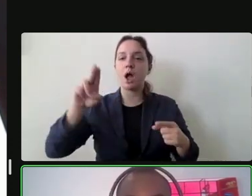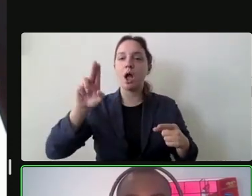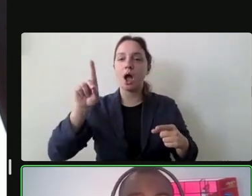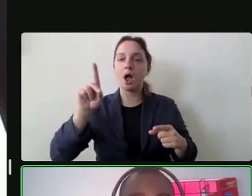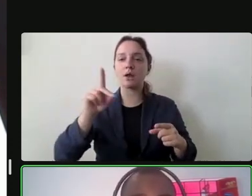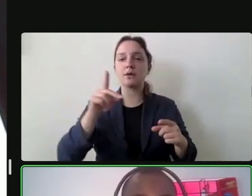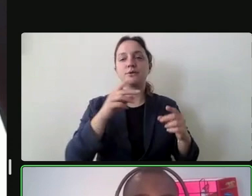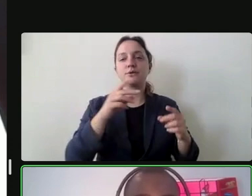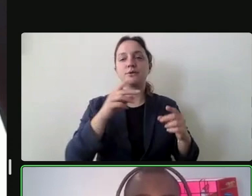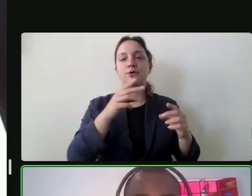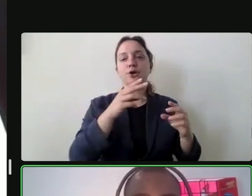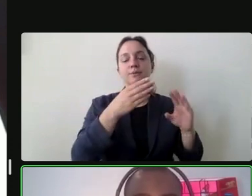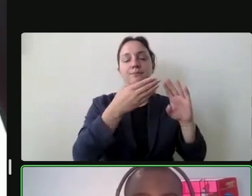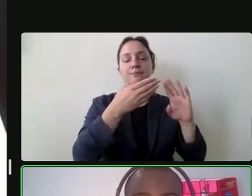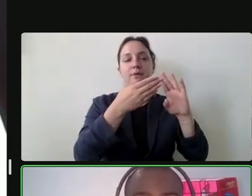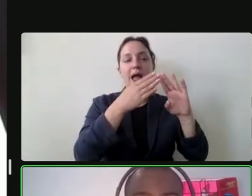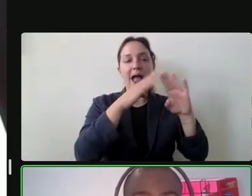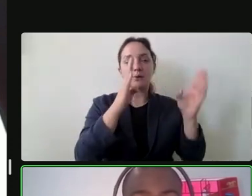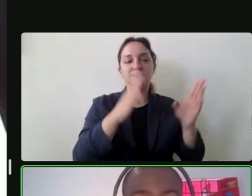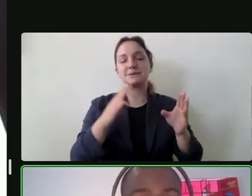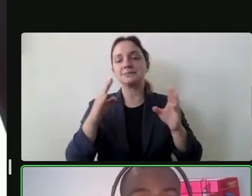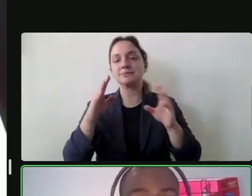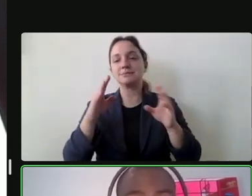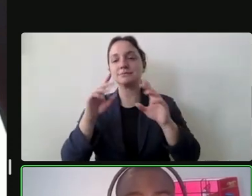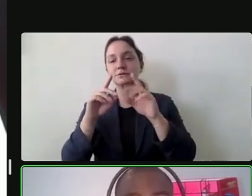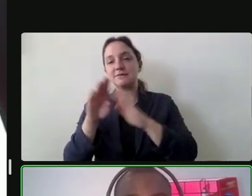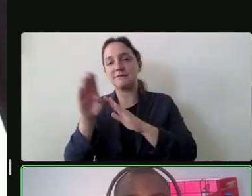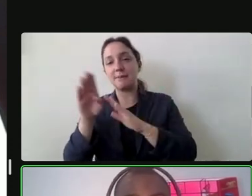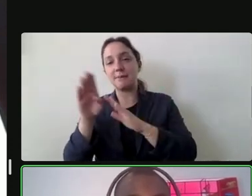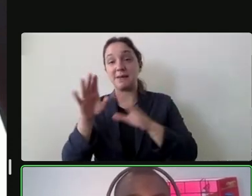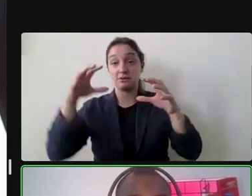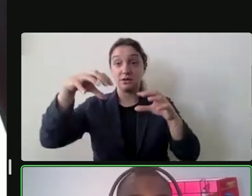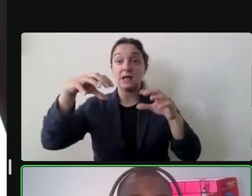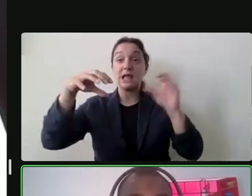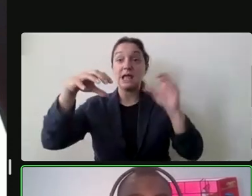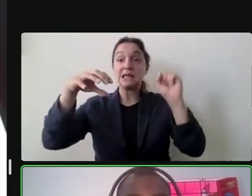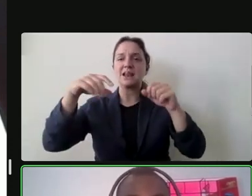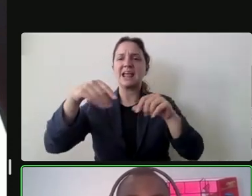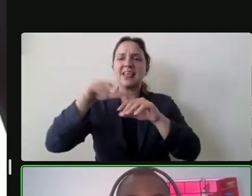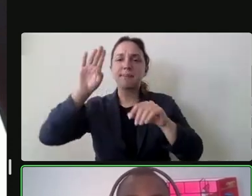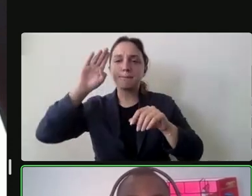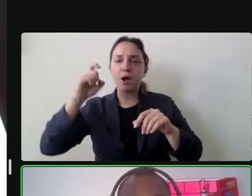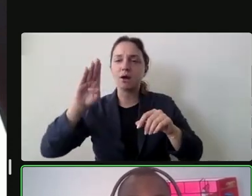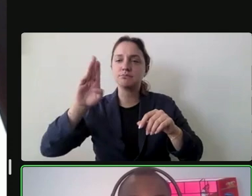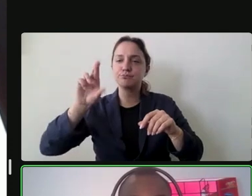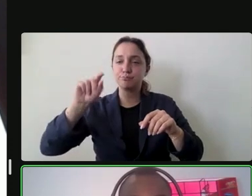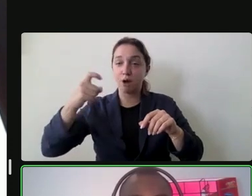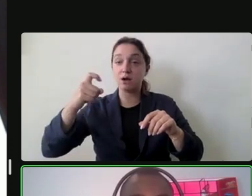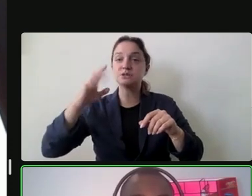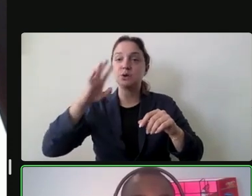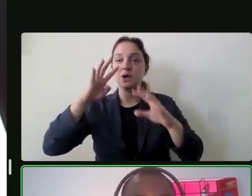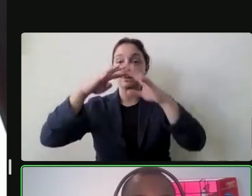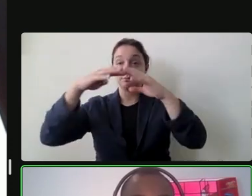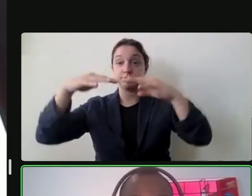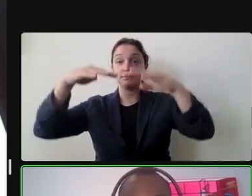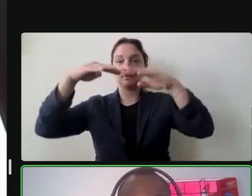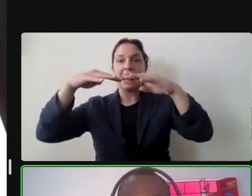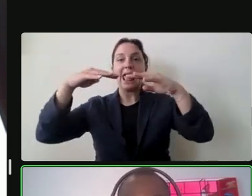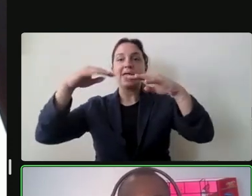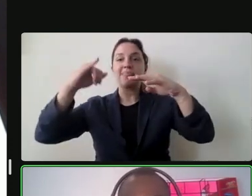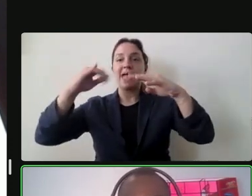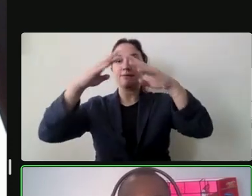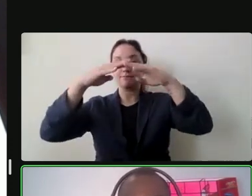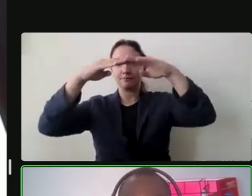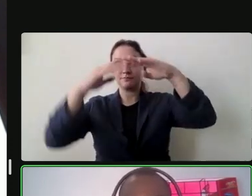And we run that fiber up to the roof of the building and then use these mesh network antenna to provide